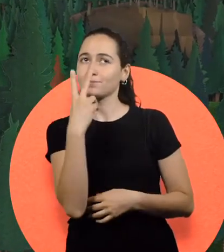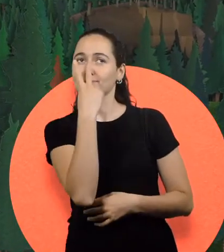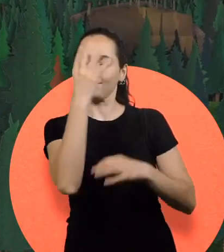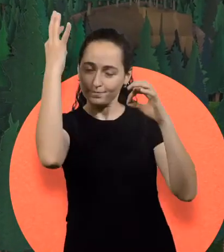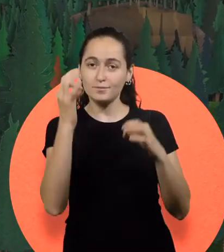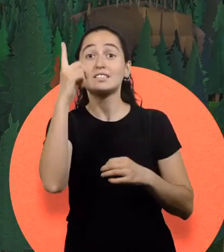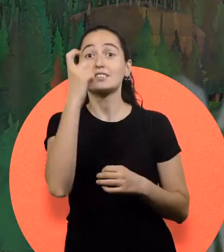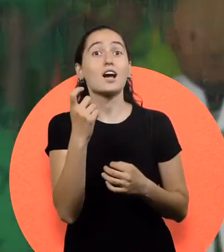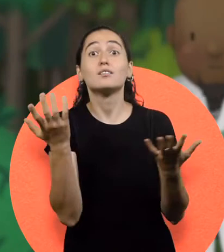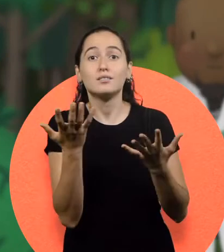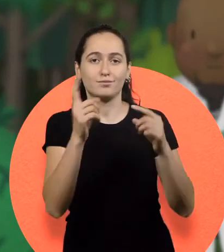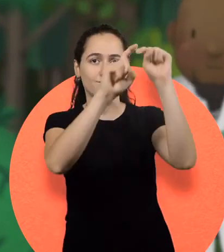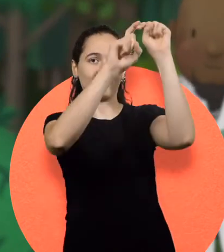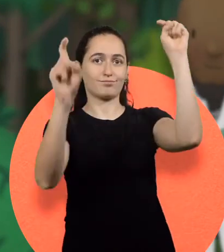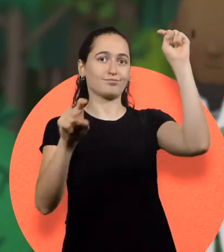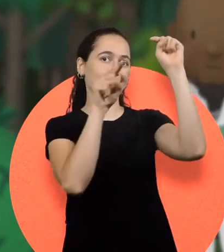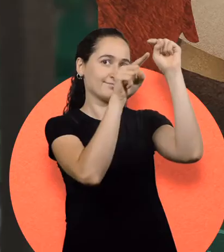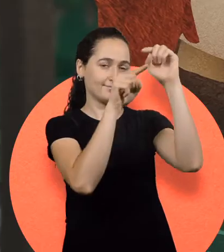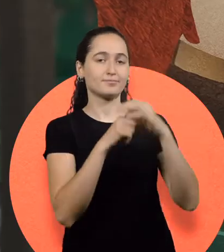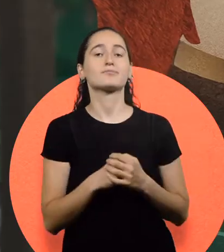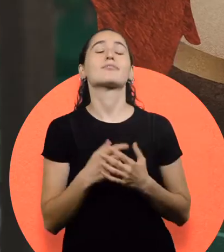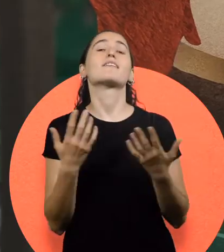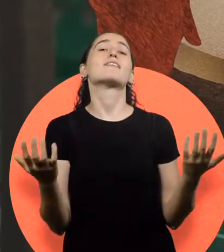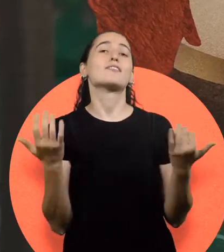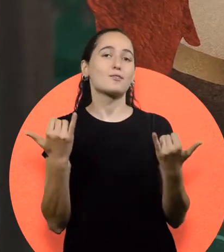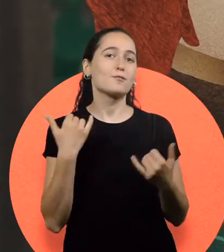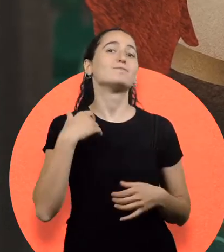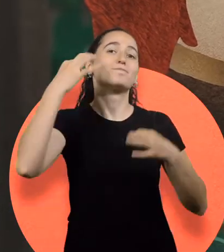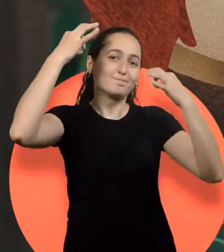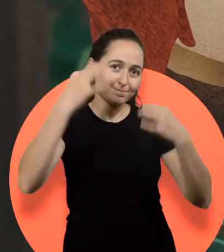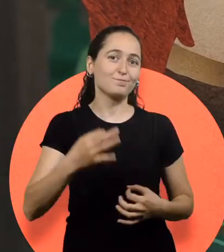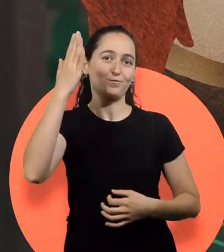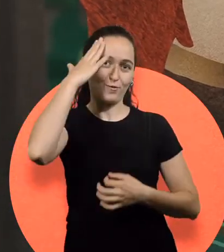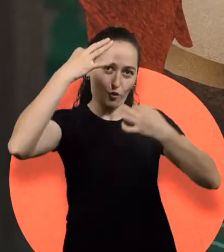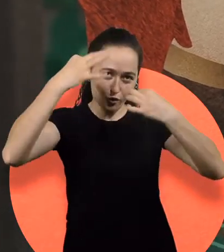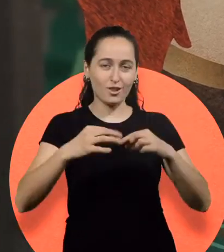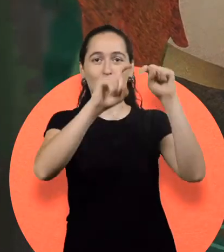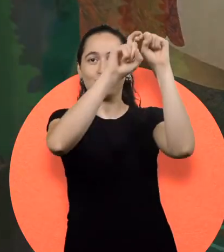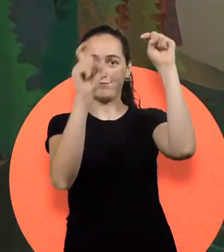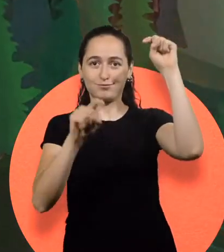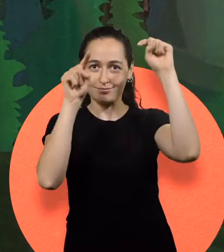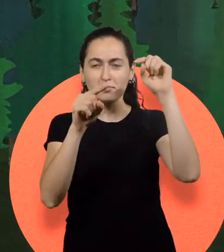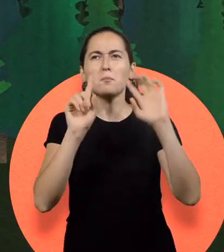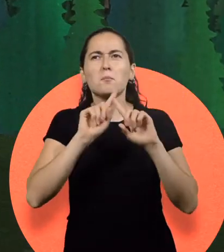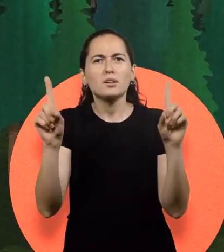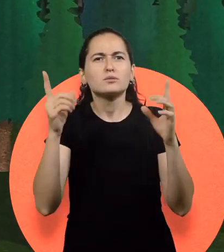very close to us, so we ran away in fear. We'll have to go back and see if we can find any trace of the lightning strike.